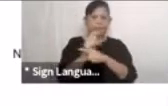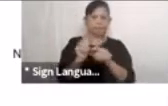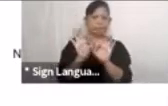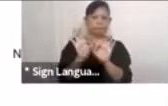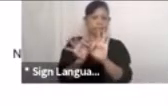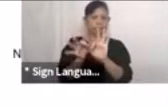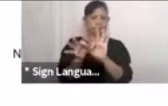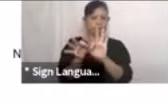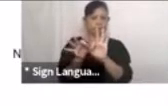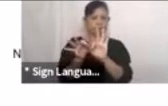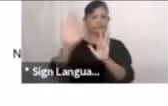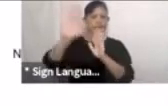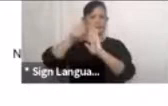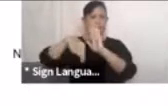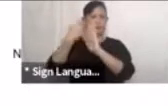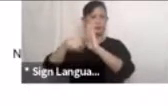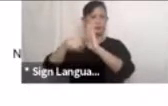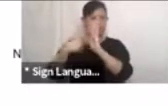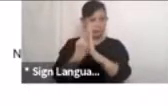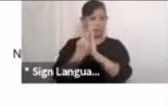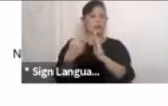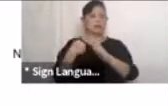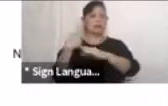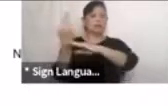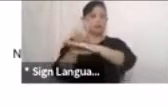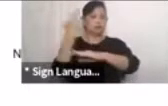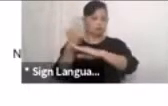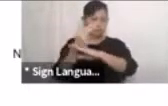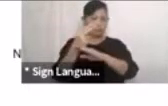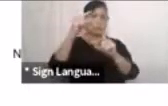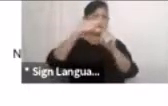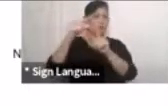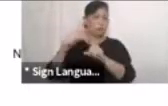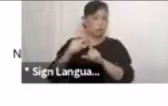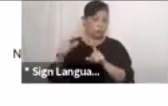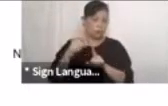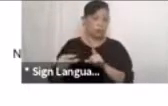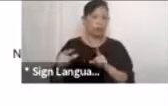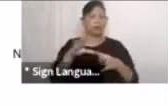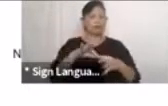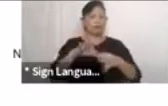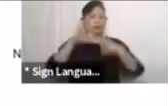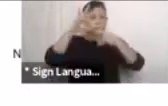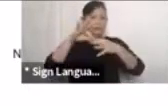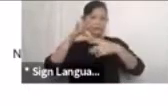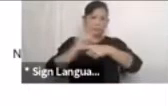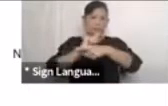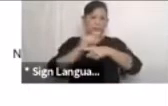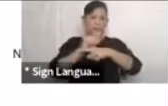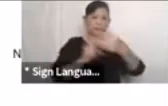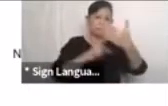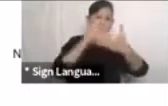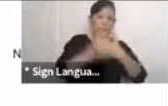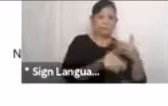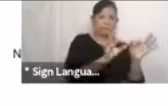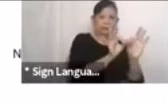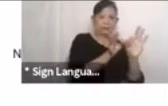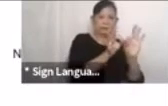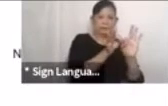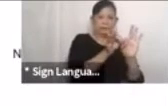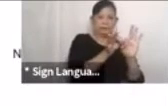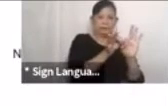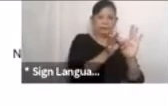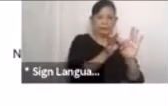interpreters in Sri Lanka, and we used the glossary to develop a special training program for sign language interpreters so that they'll be